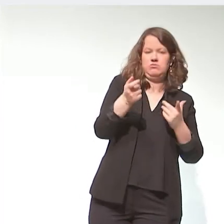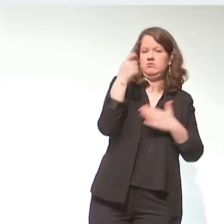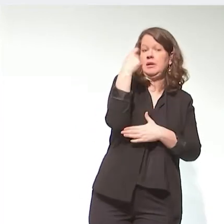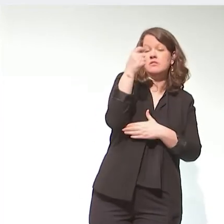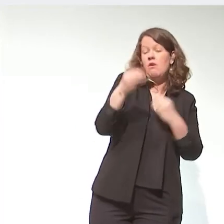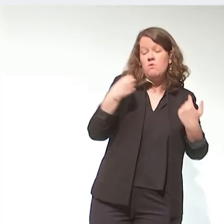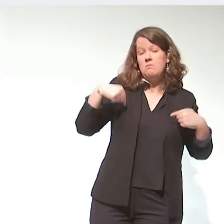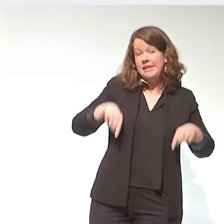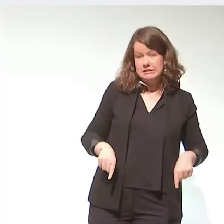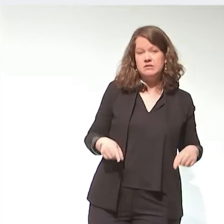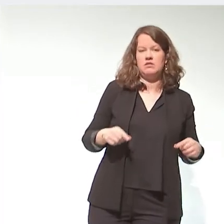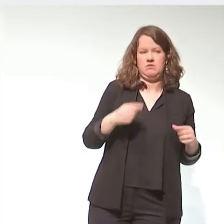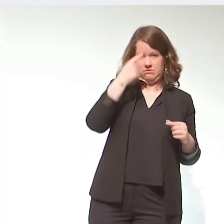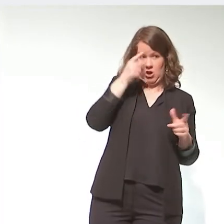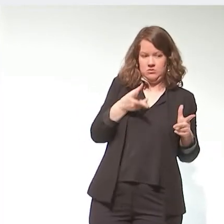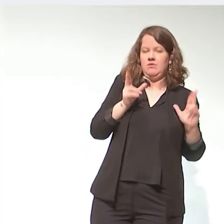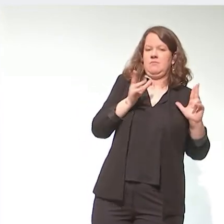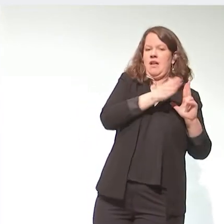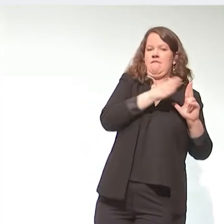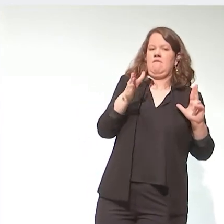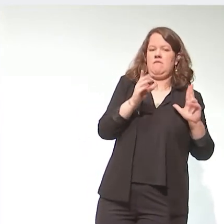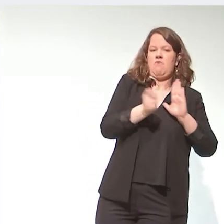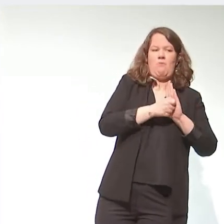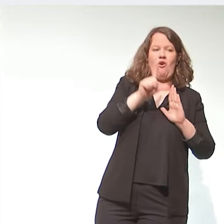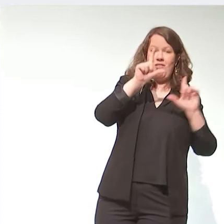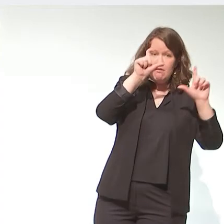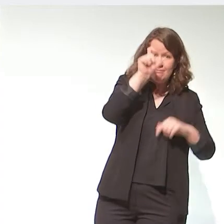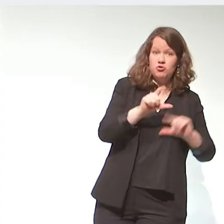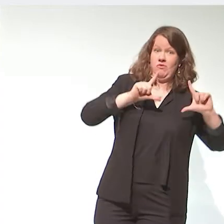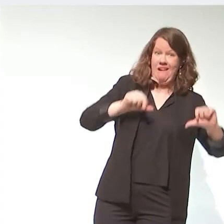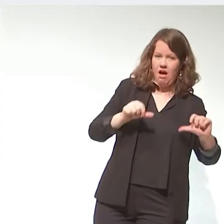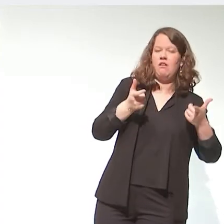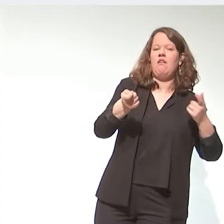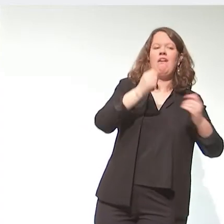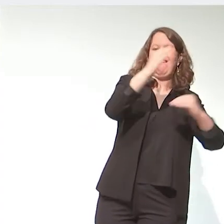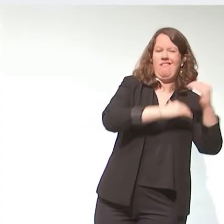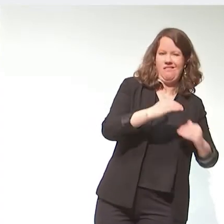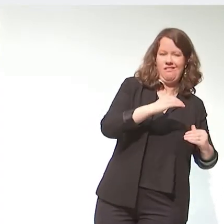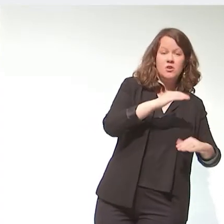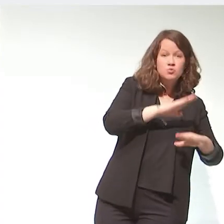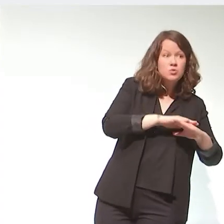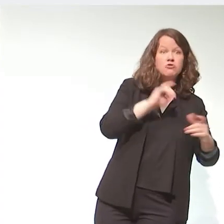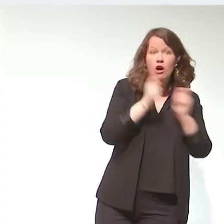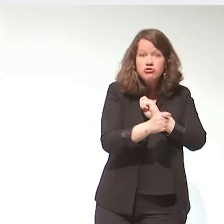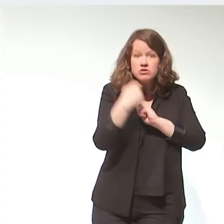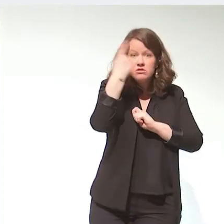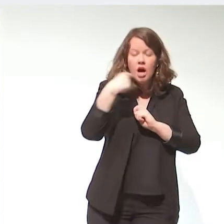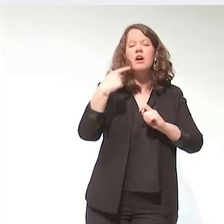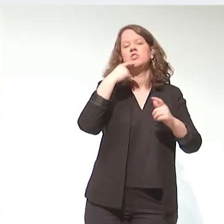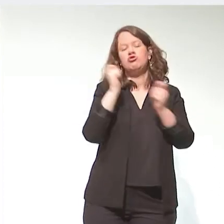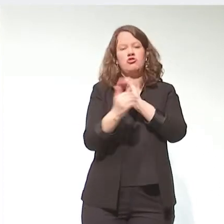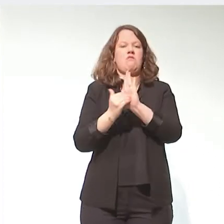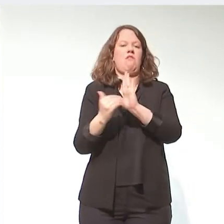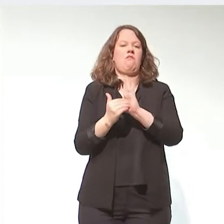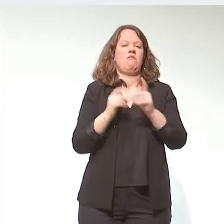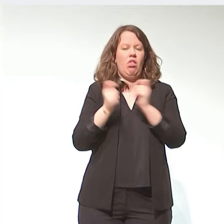long-term strategy, it's integrated long-term strategy in the different policies. That means that disability policies is not only